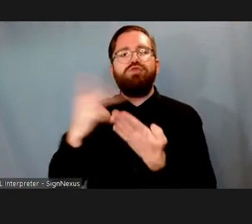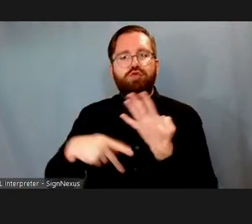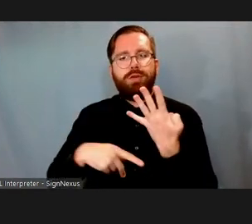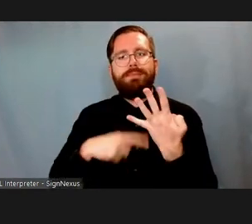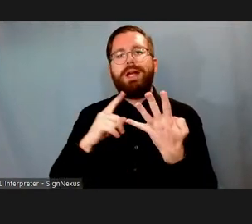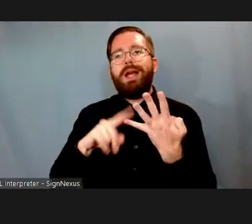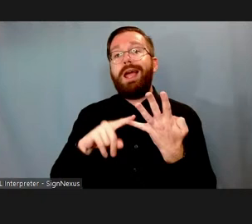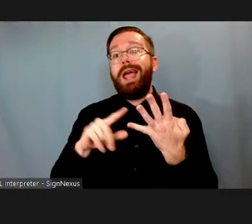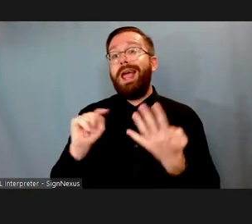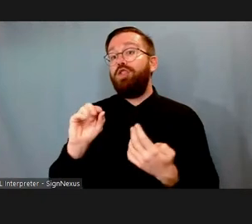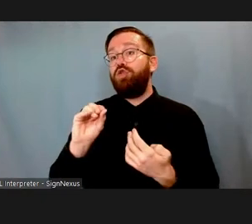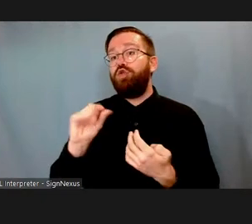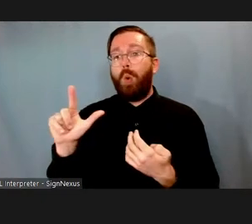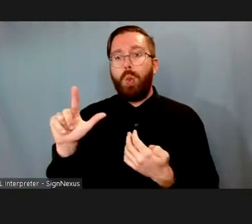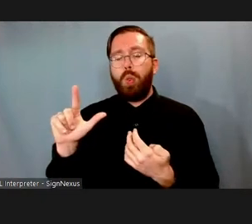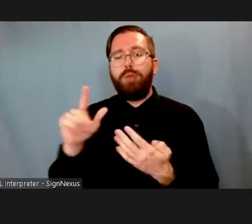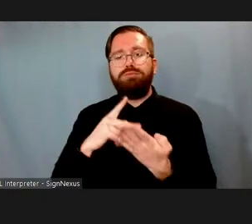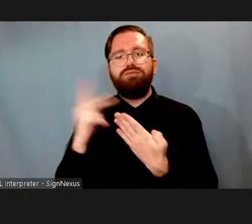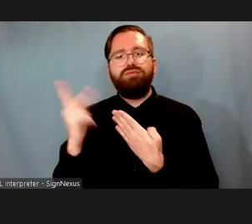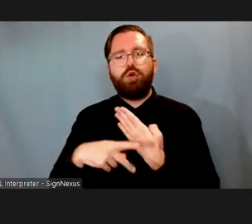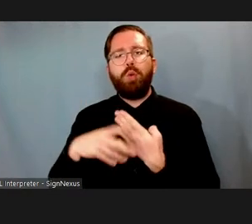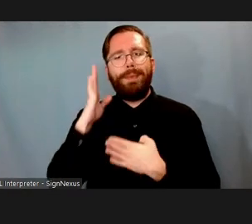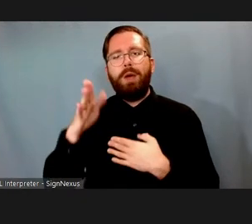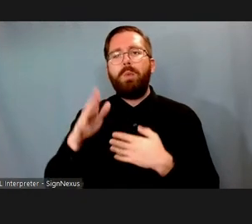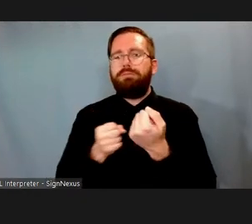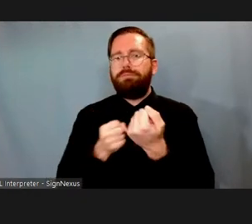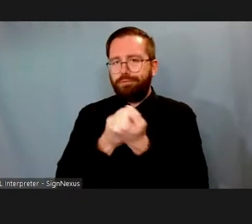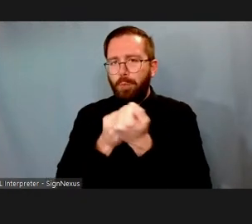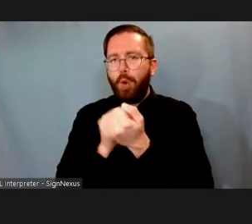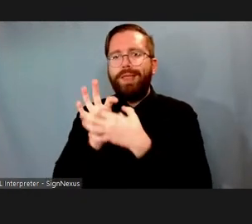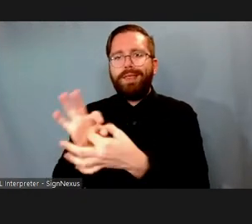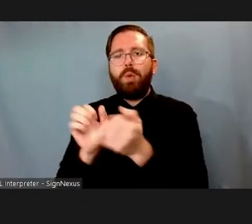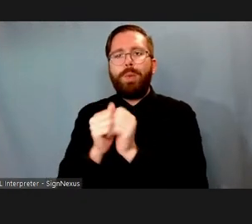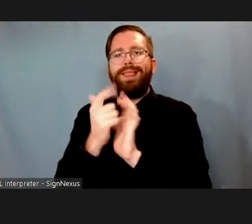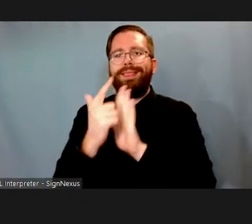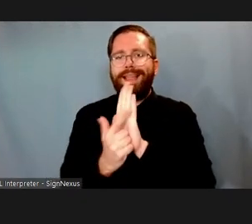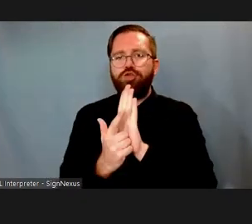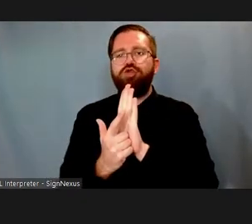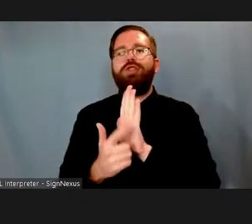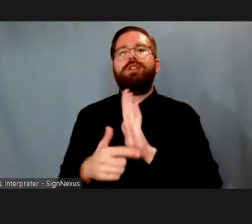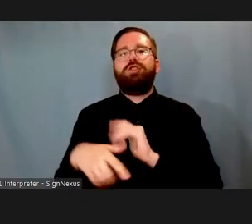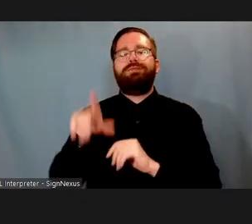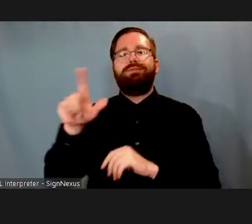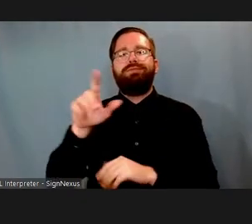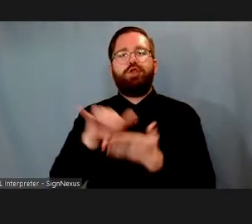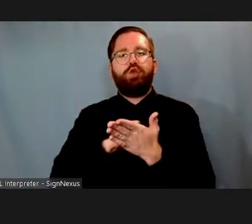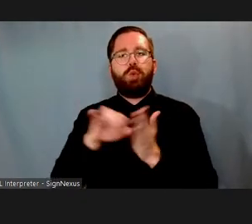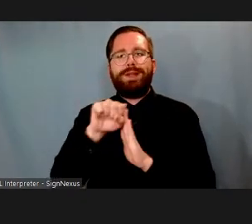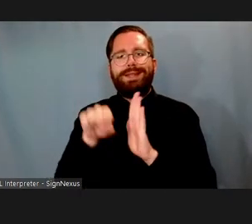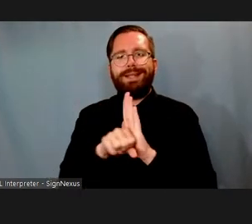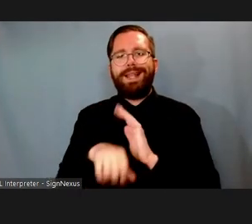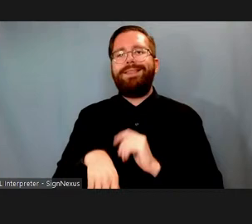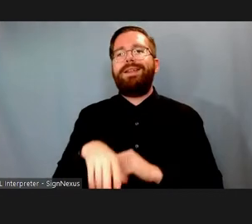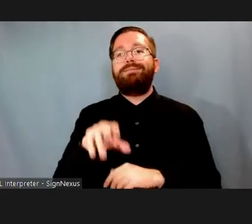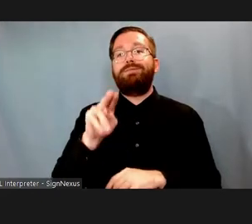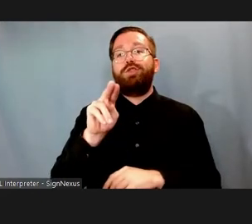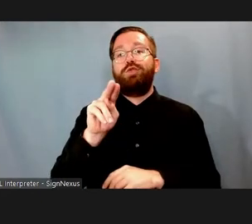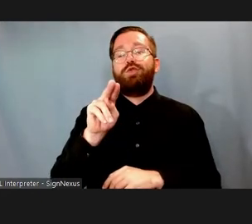the purposes underlying the new york state legislation entitled the mta reform and traffic mobility act